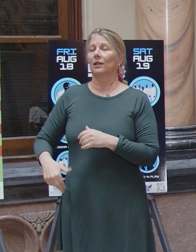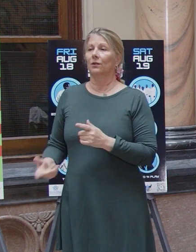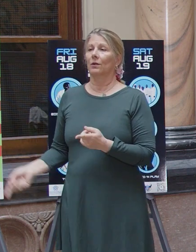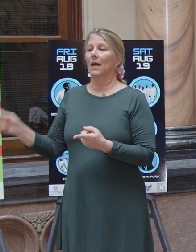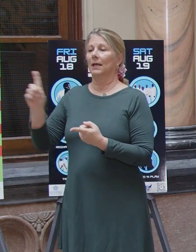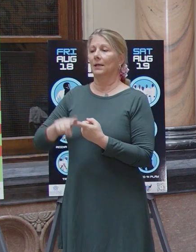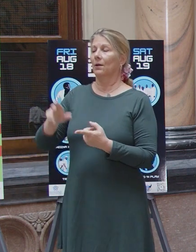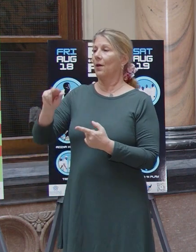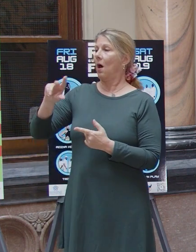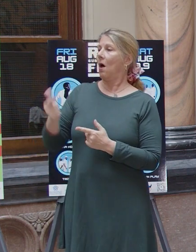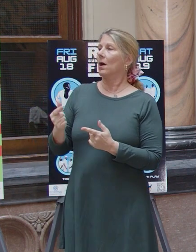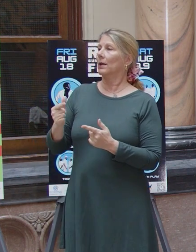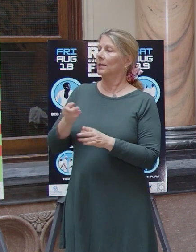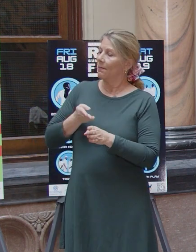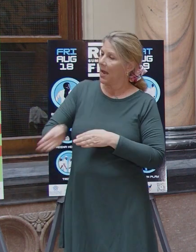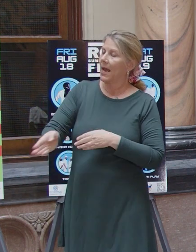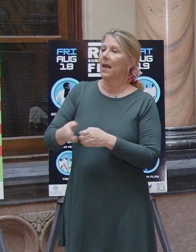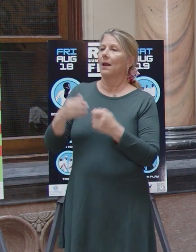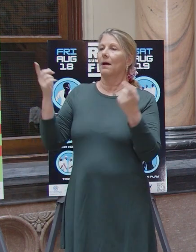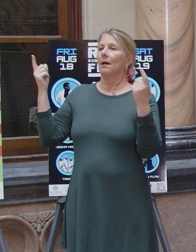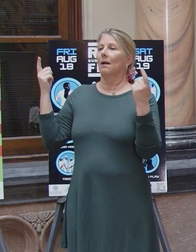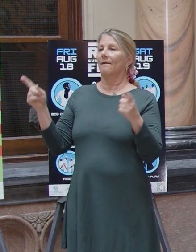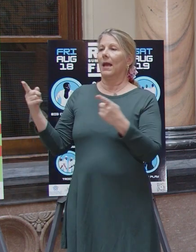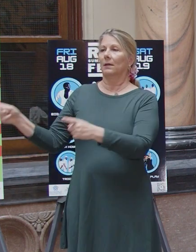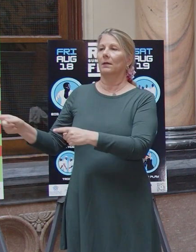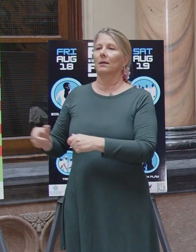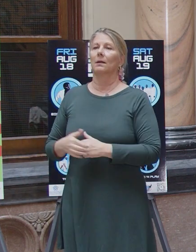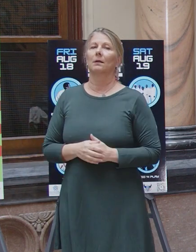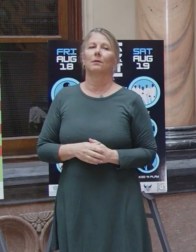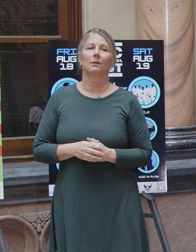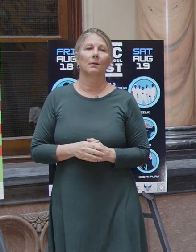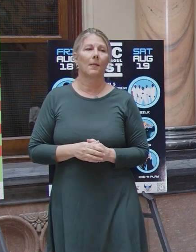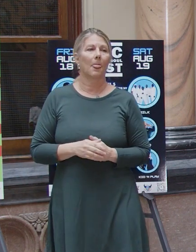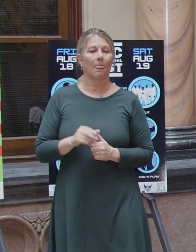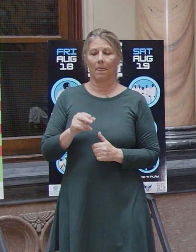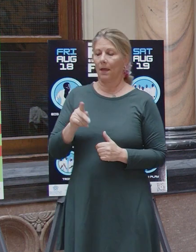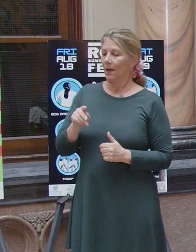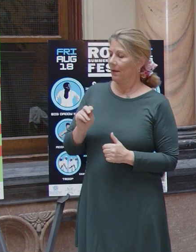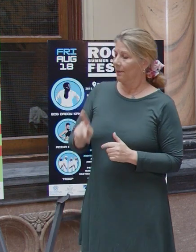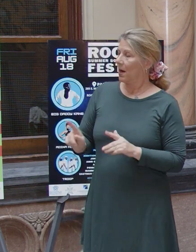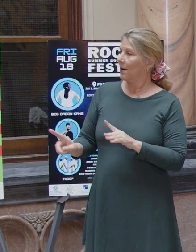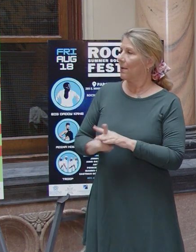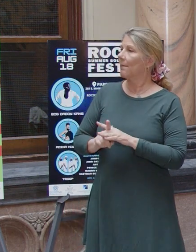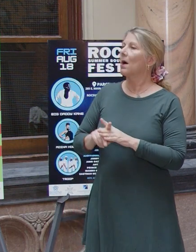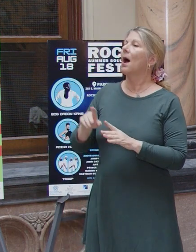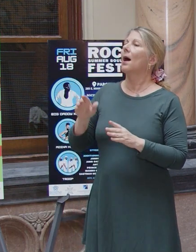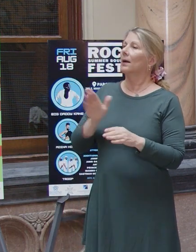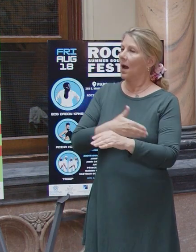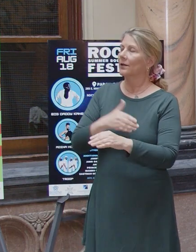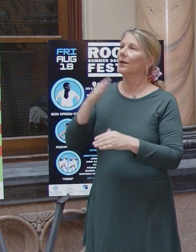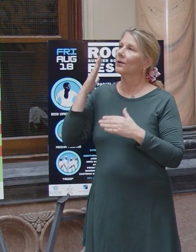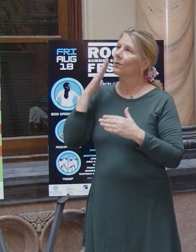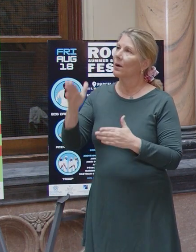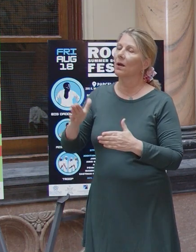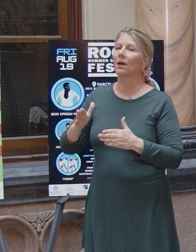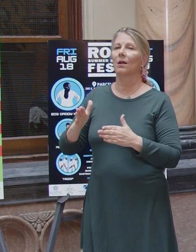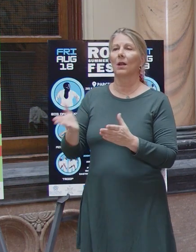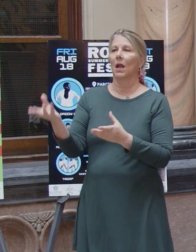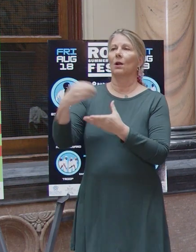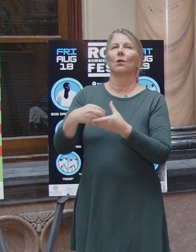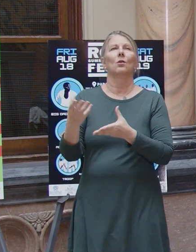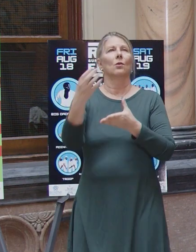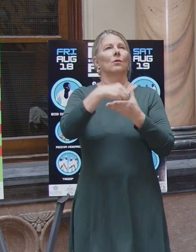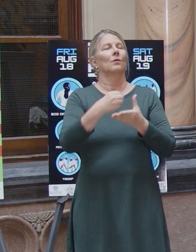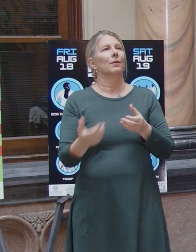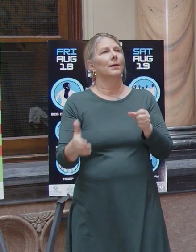in August. These pop-up concerts will allow for the entire Rochester region to be a part of the festival